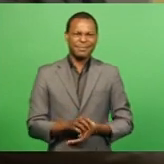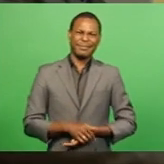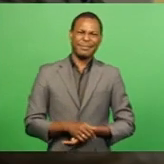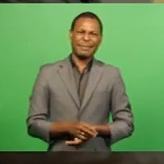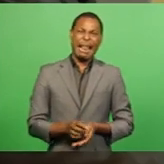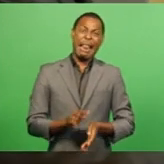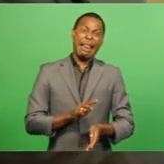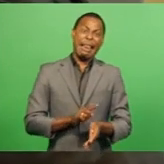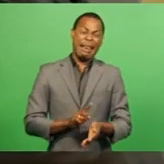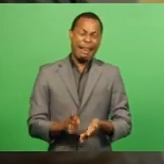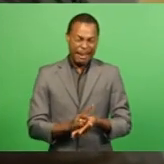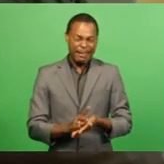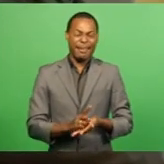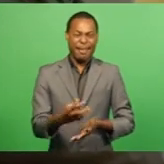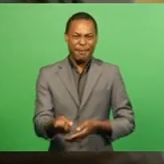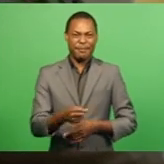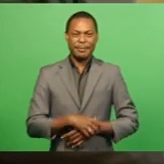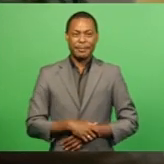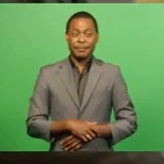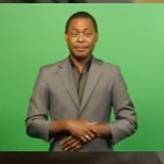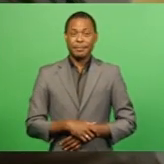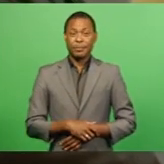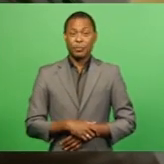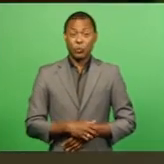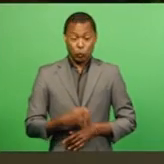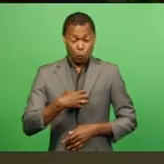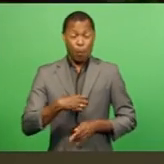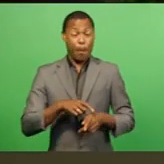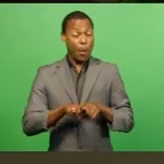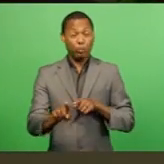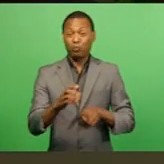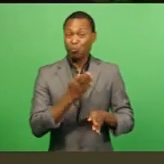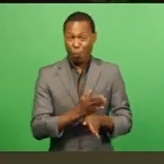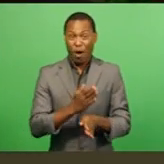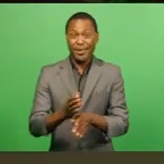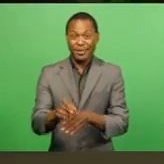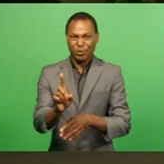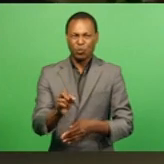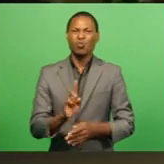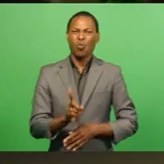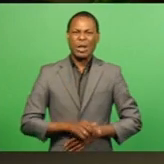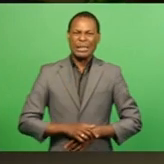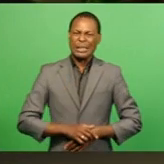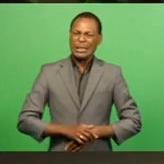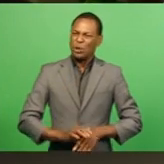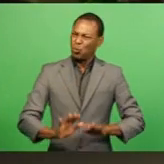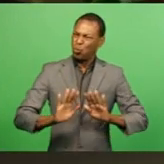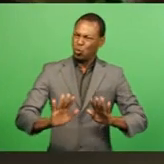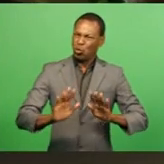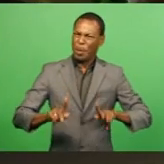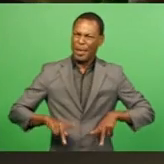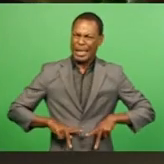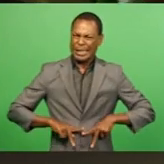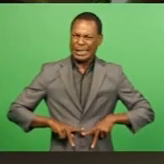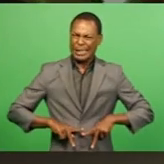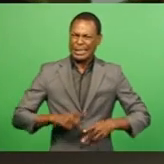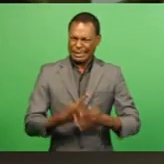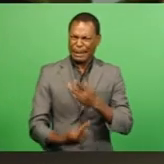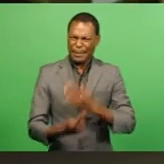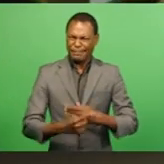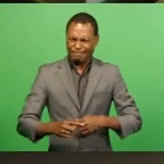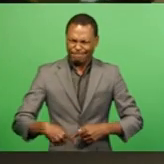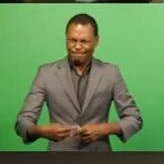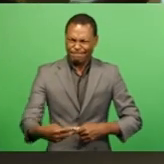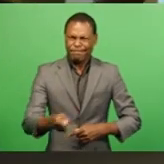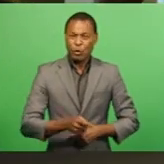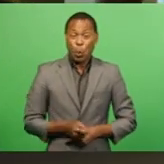Taid says a lot of work that they do at the Fiji National Kidney Center is focused on preventing kidney disease from progressing. In earlier